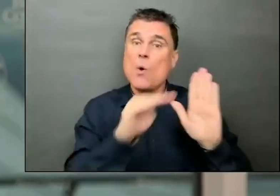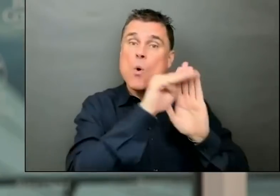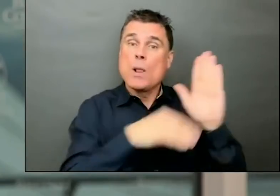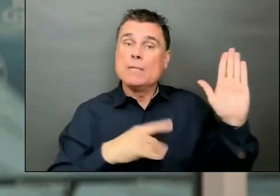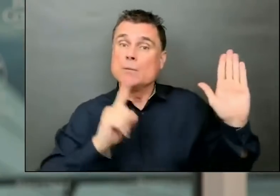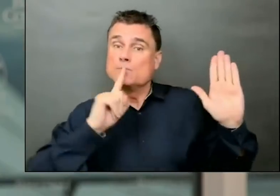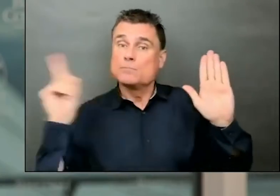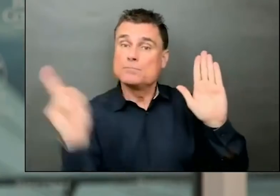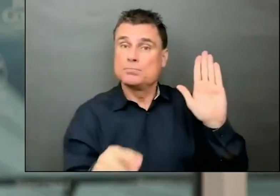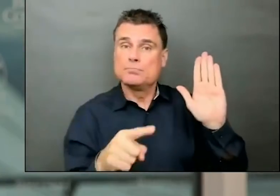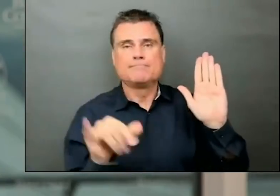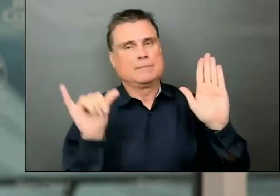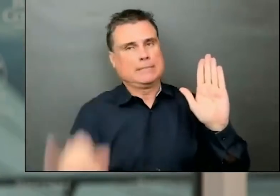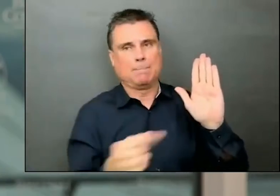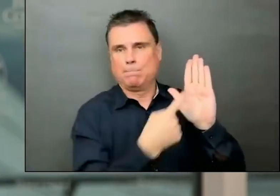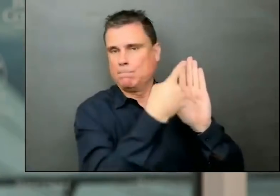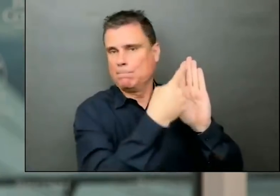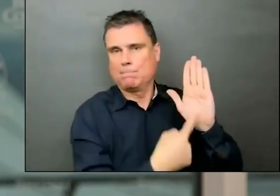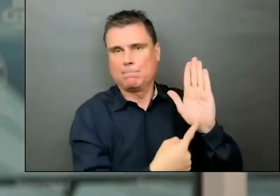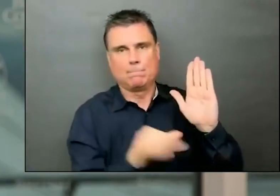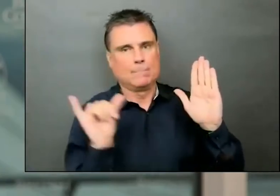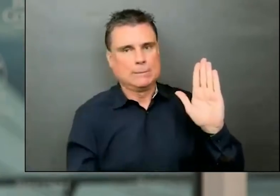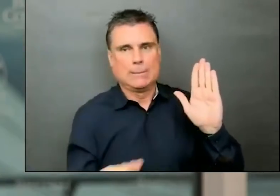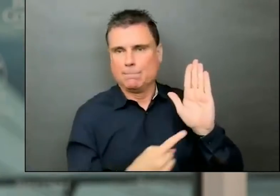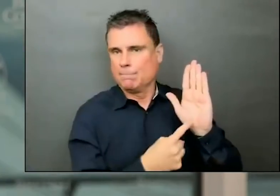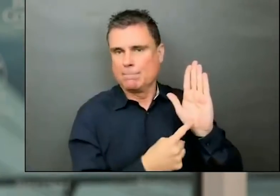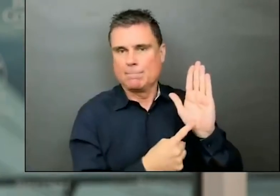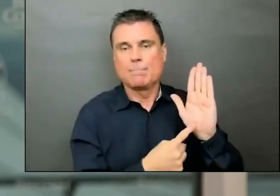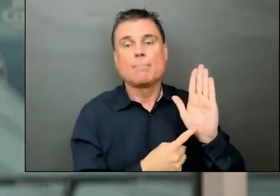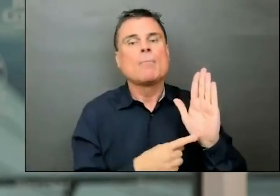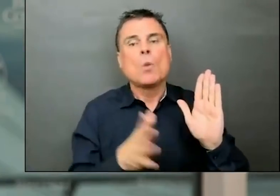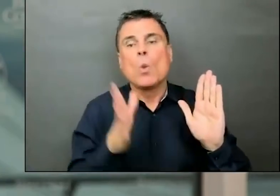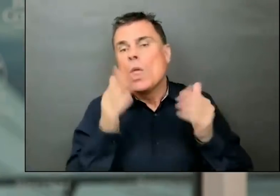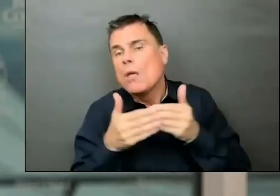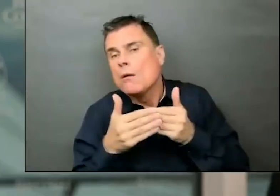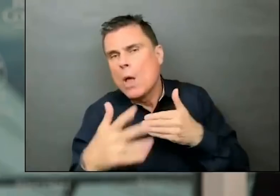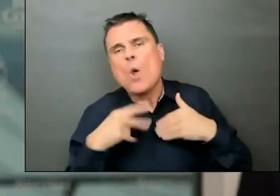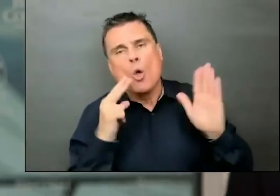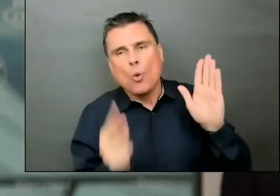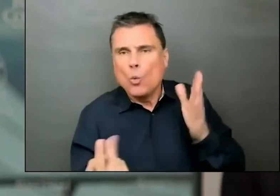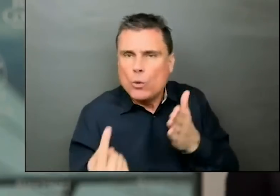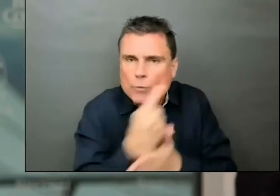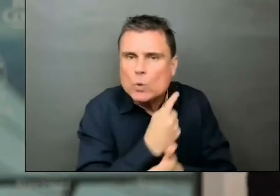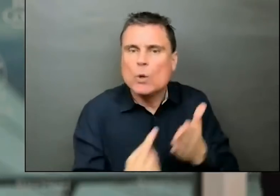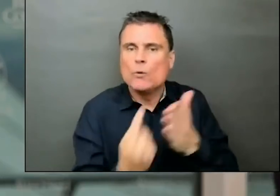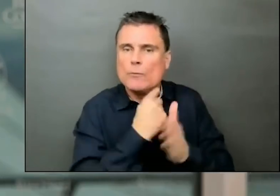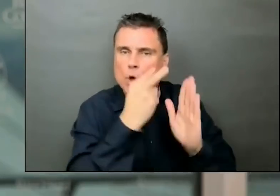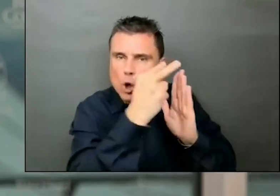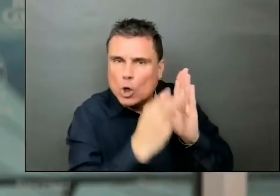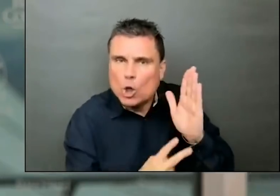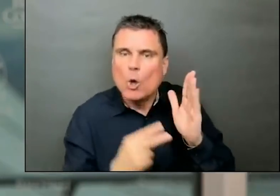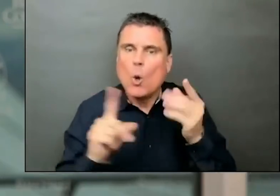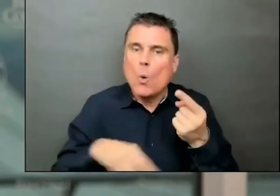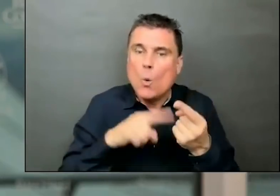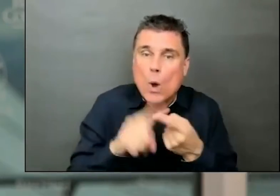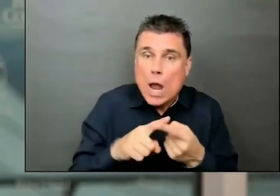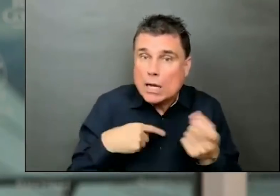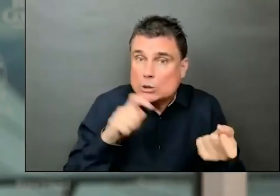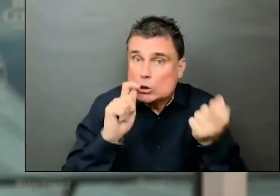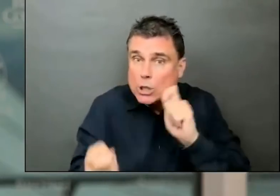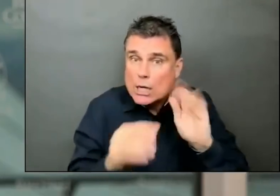place. I will be continually reviewing and reconsider the need for these